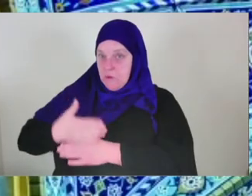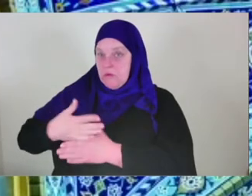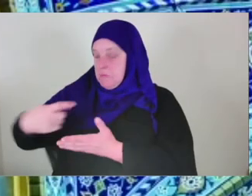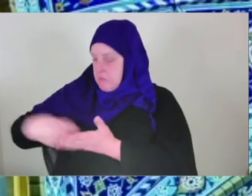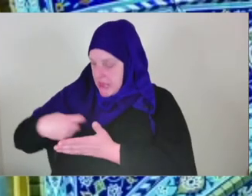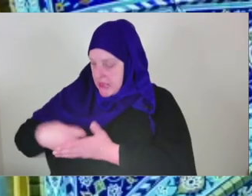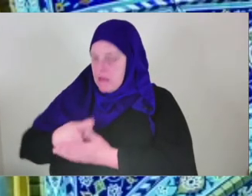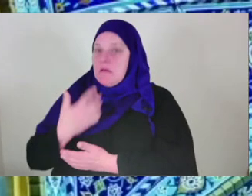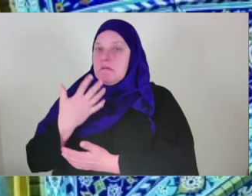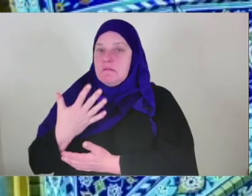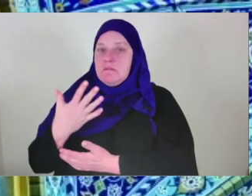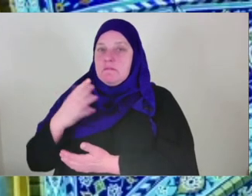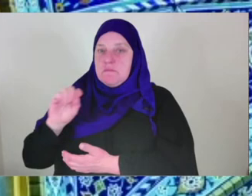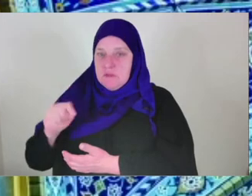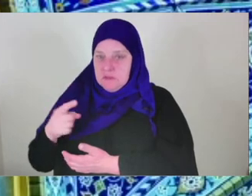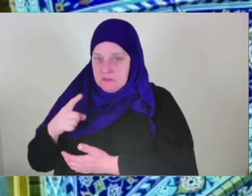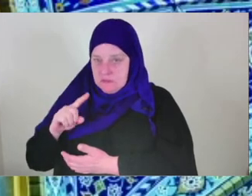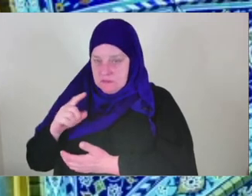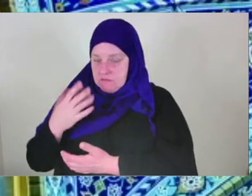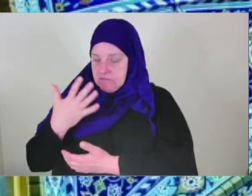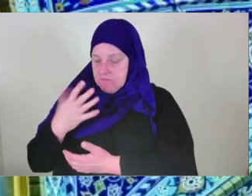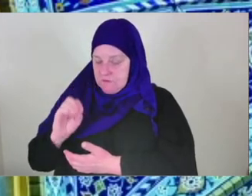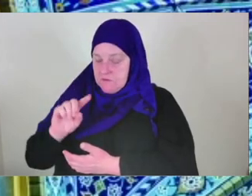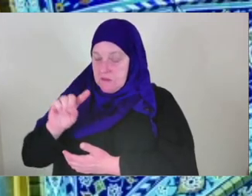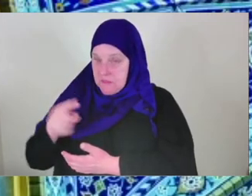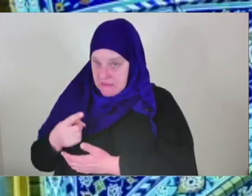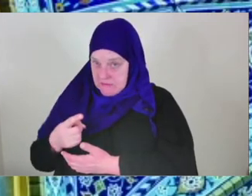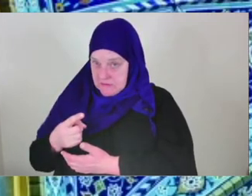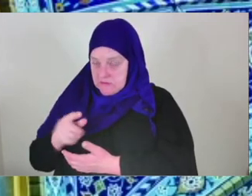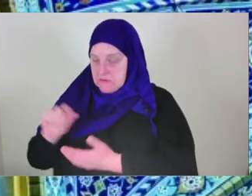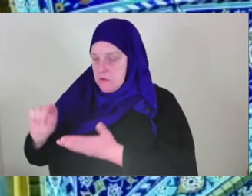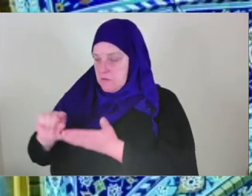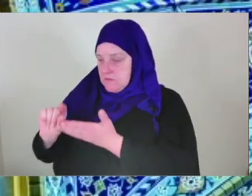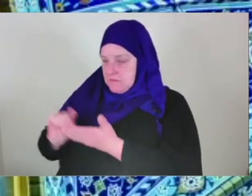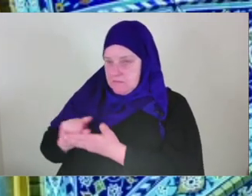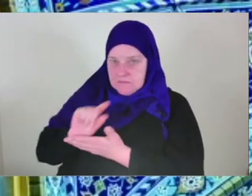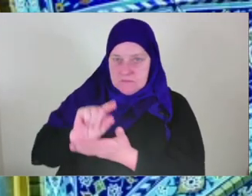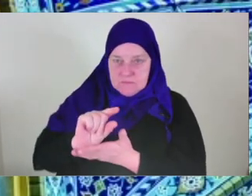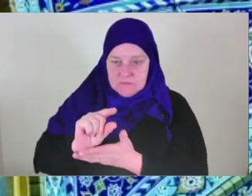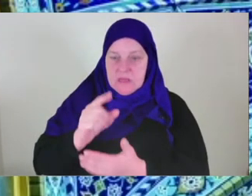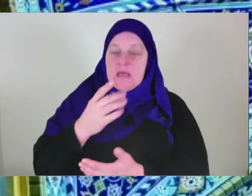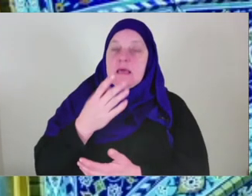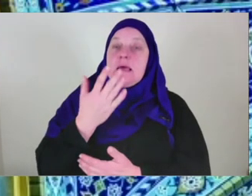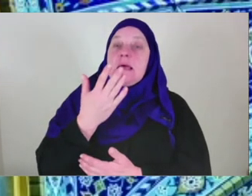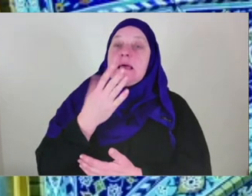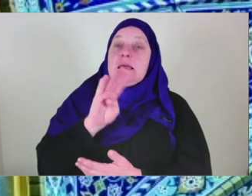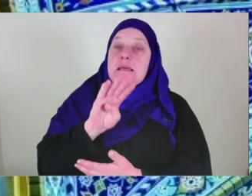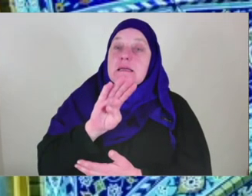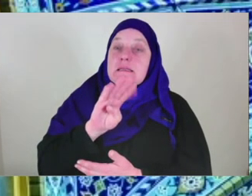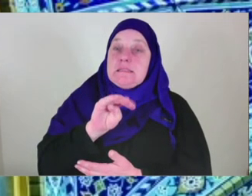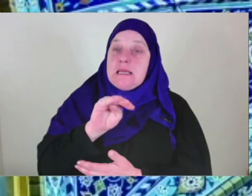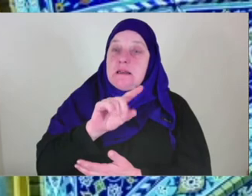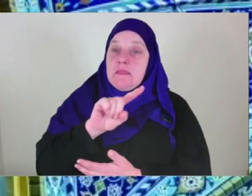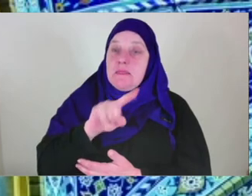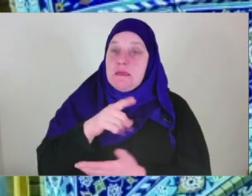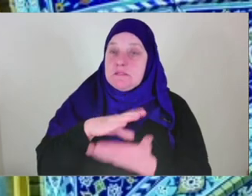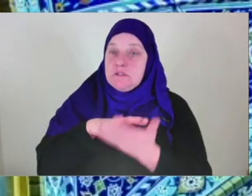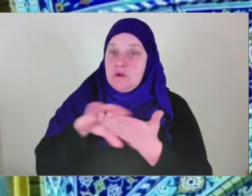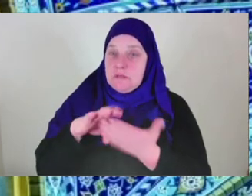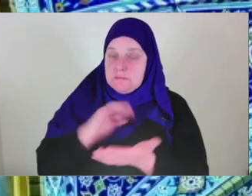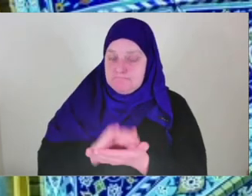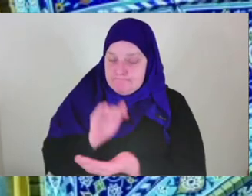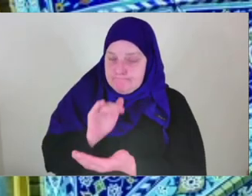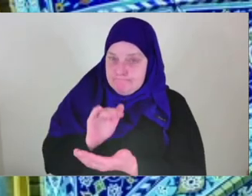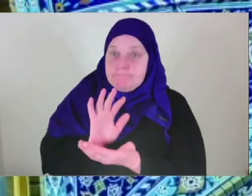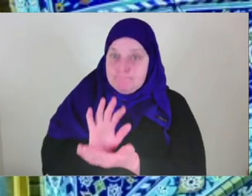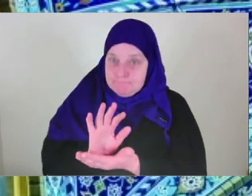mean. In case someone yes. runs off with it, yeah. Of course. If I don't spend it for my mortgage and I keep it aside, like what Sheikh